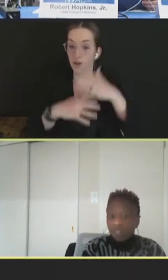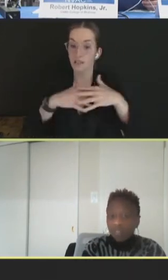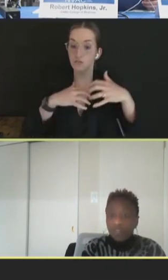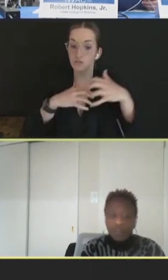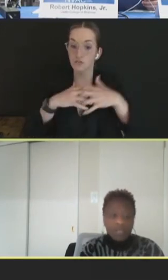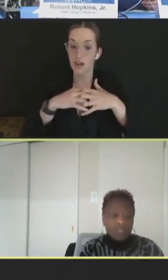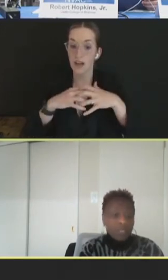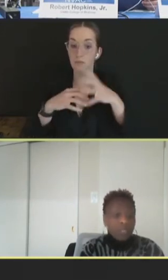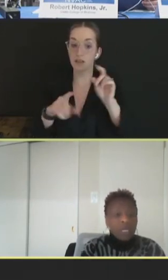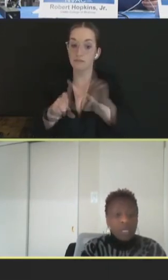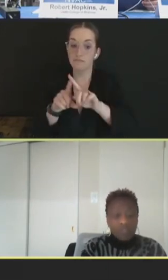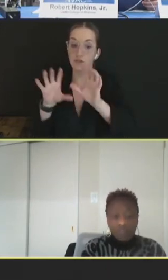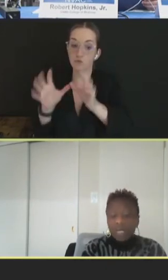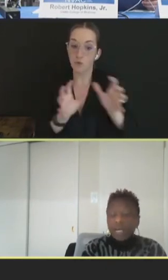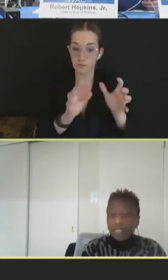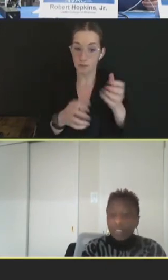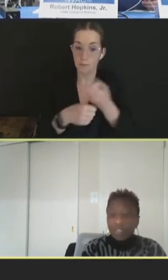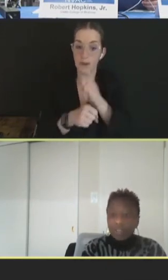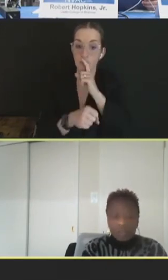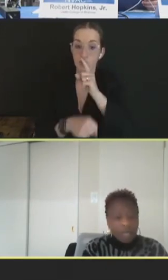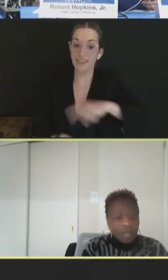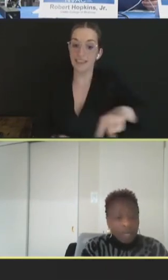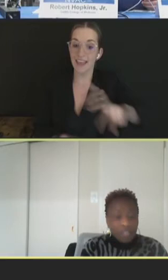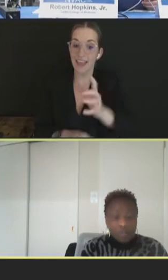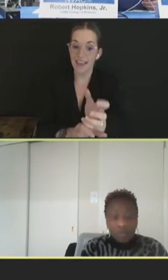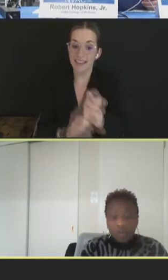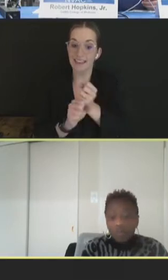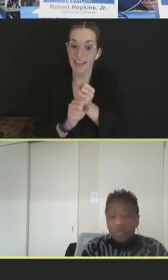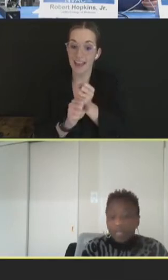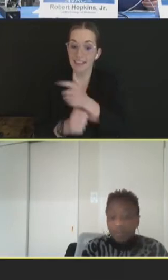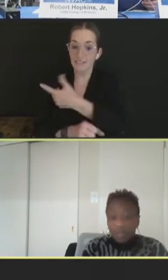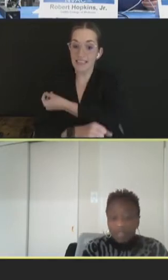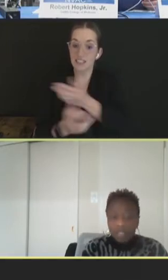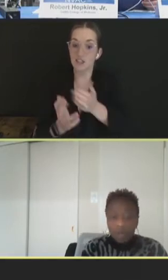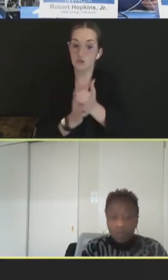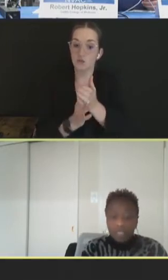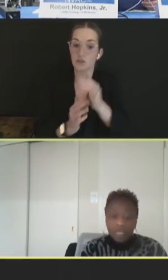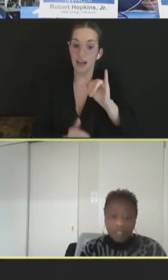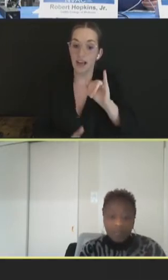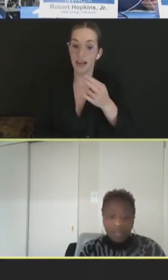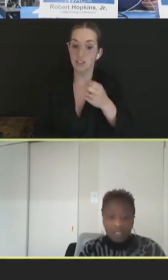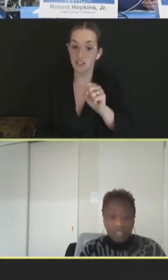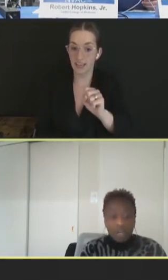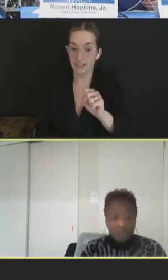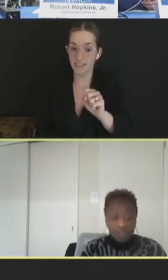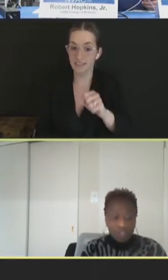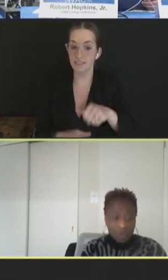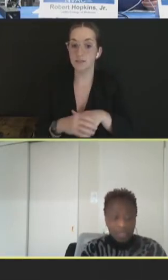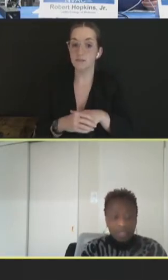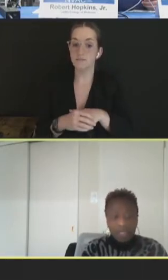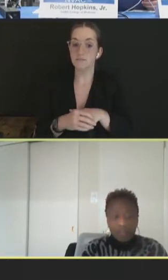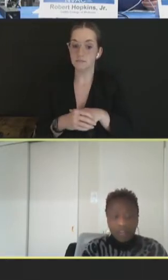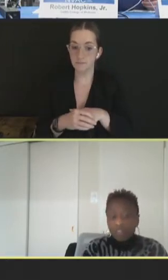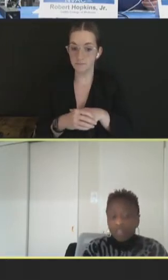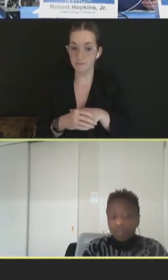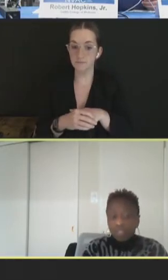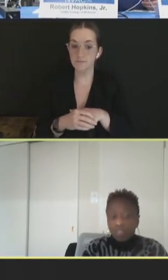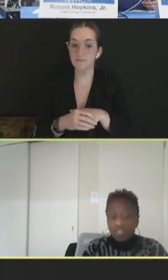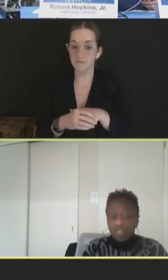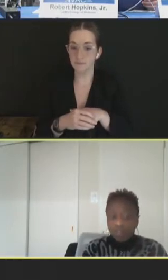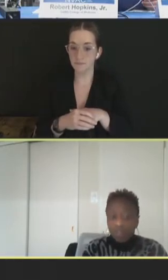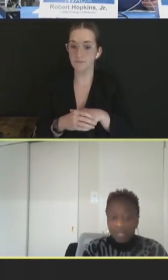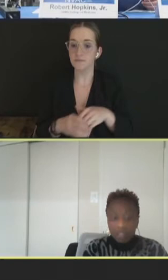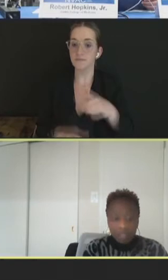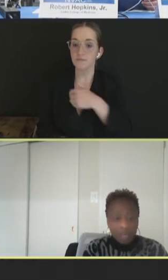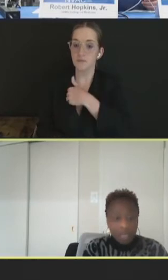to receive their vaccine through the IHS. In support of maximizing COVID-19 vaccine coverage rates and effective